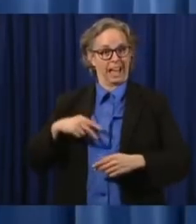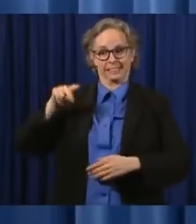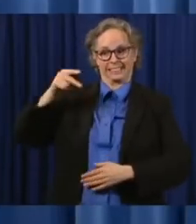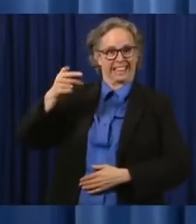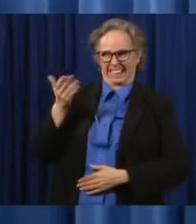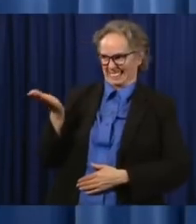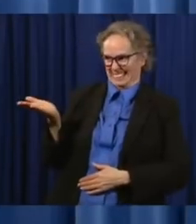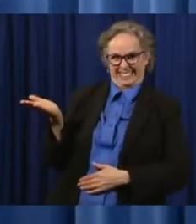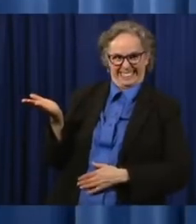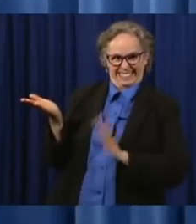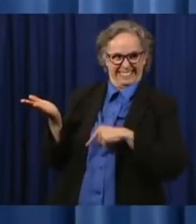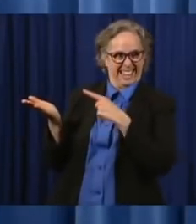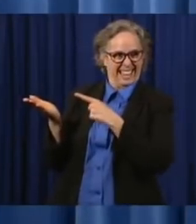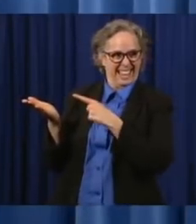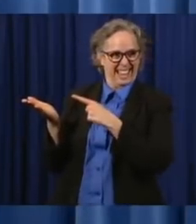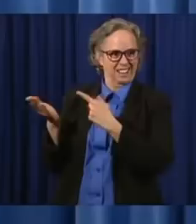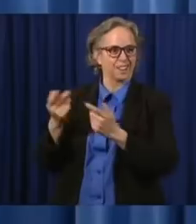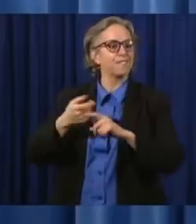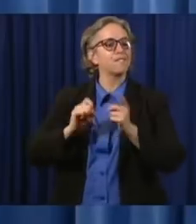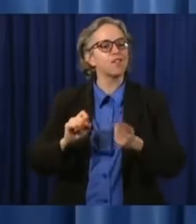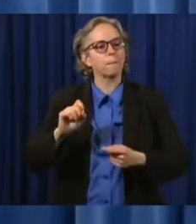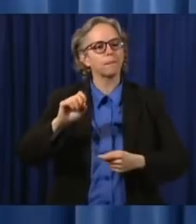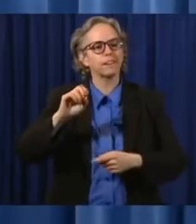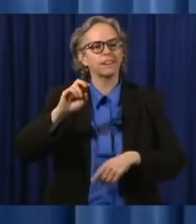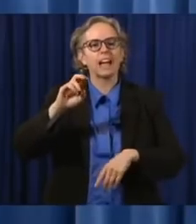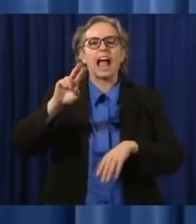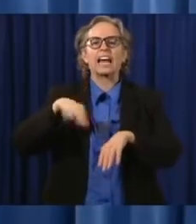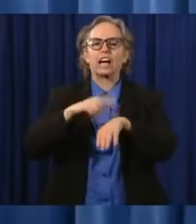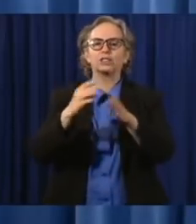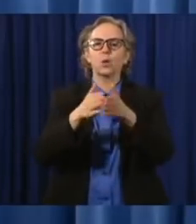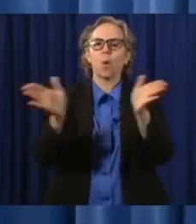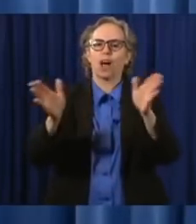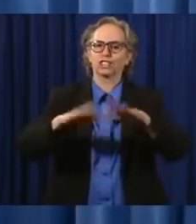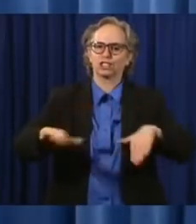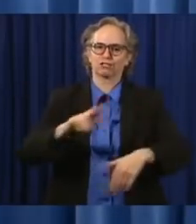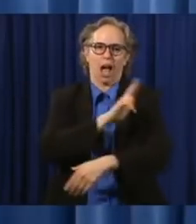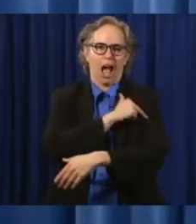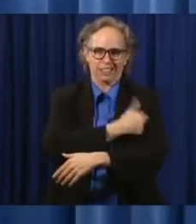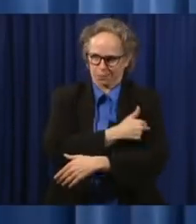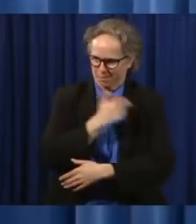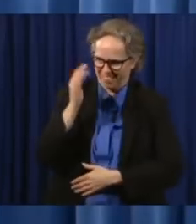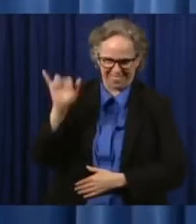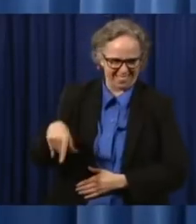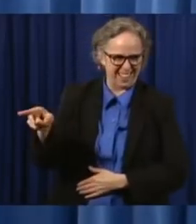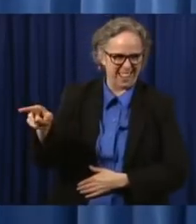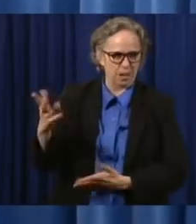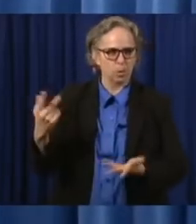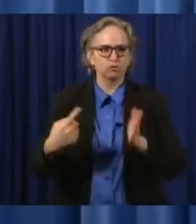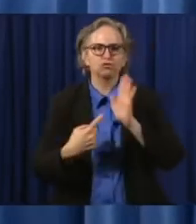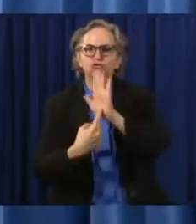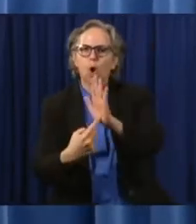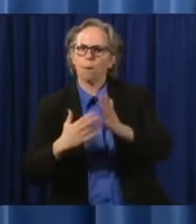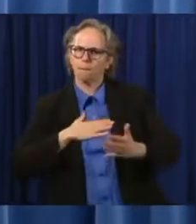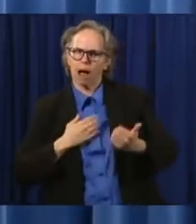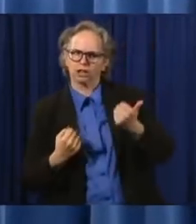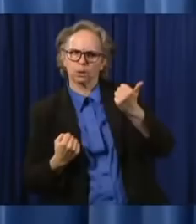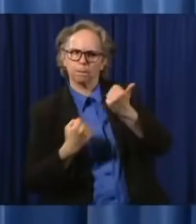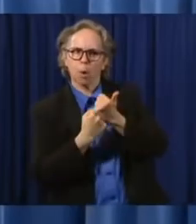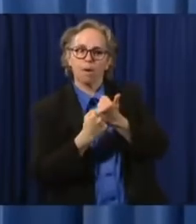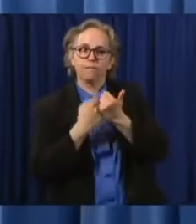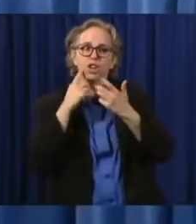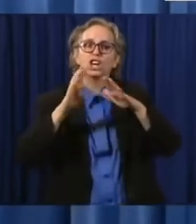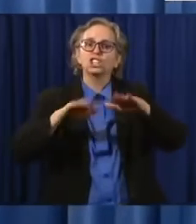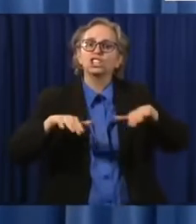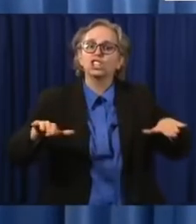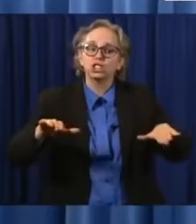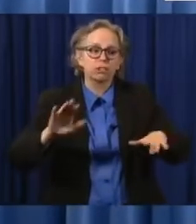This is from Nationwide Children's Hospital to show my support for children's mental health and the